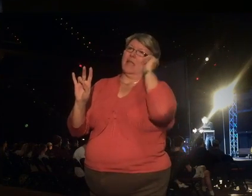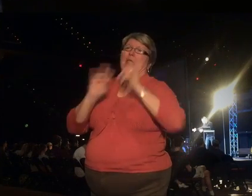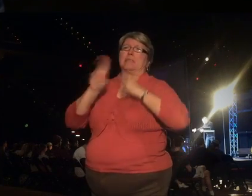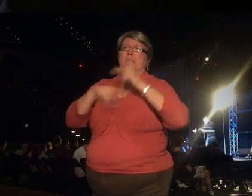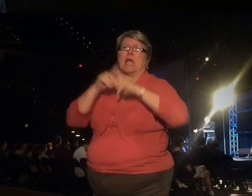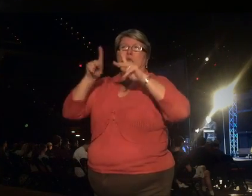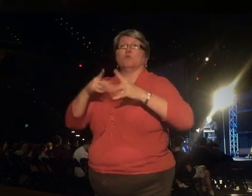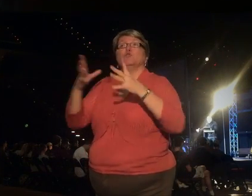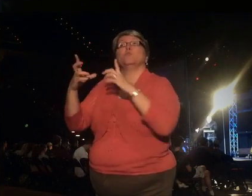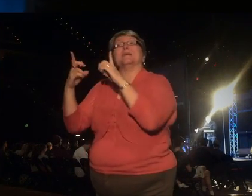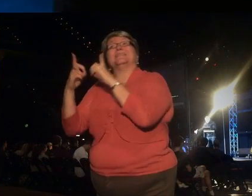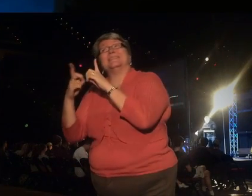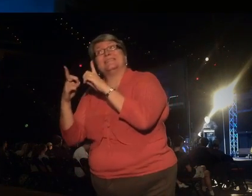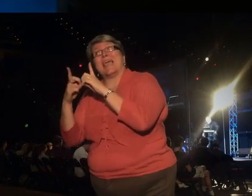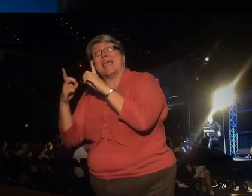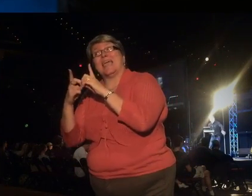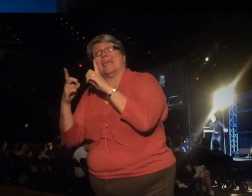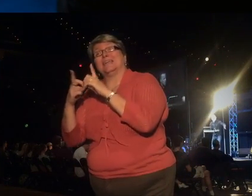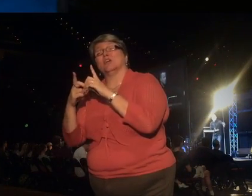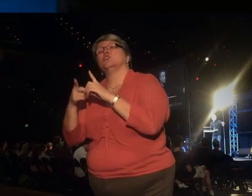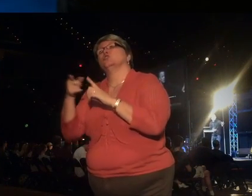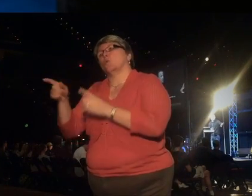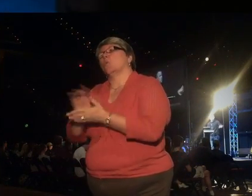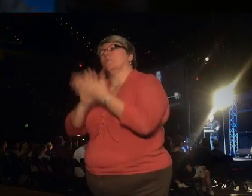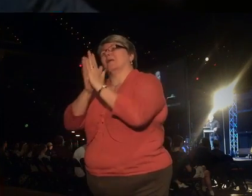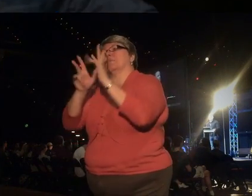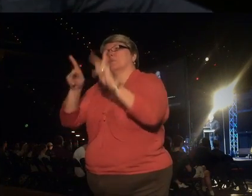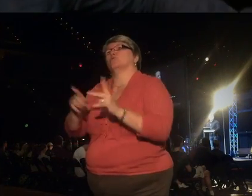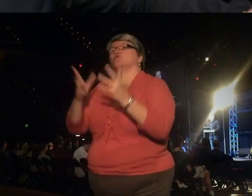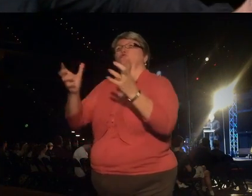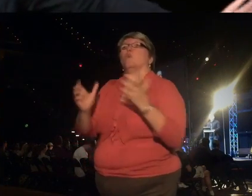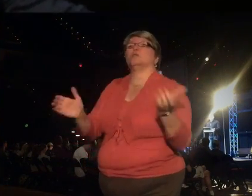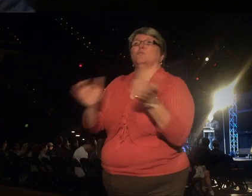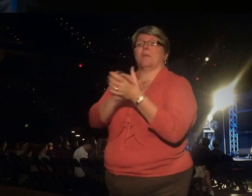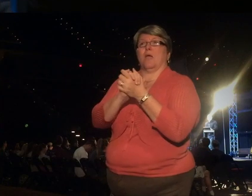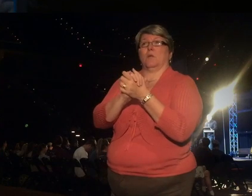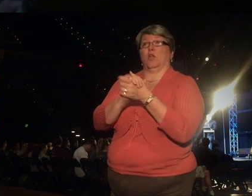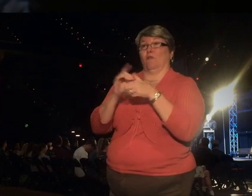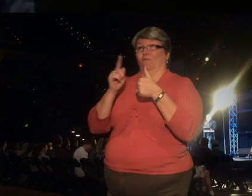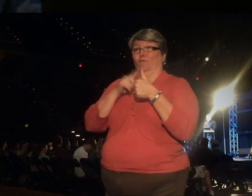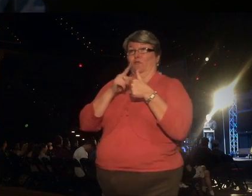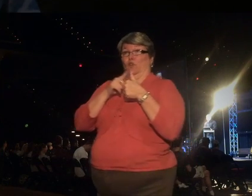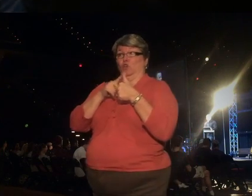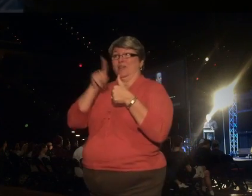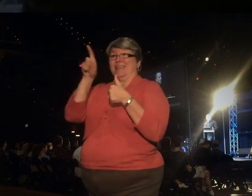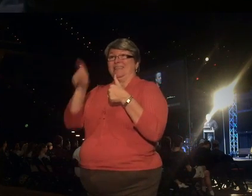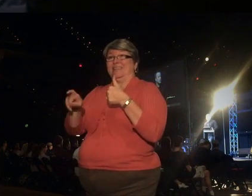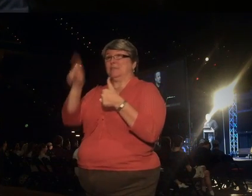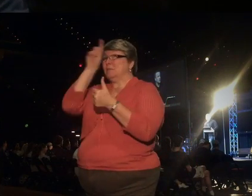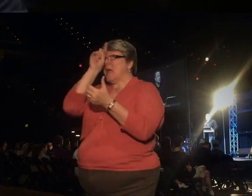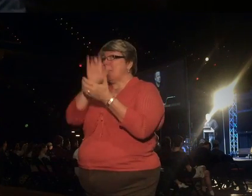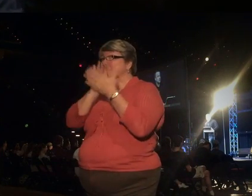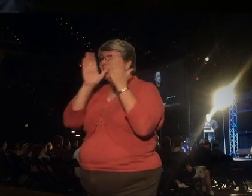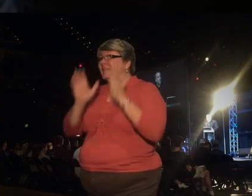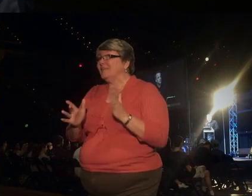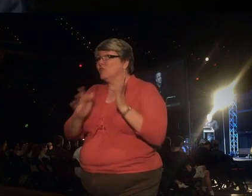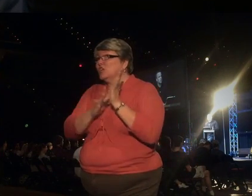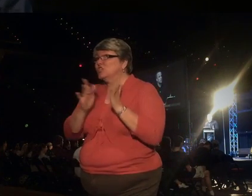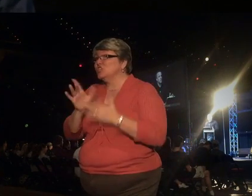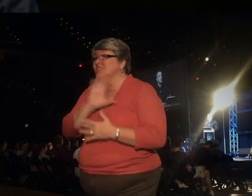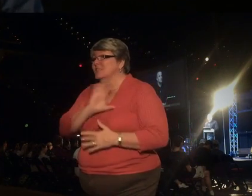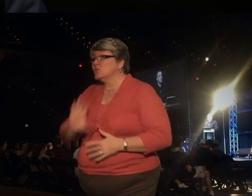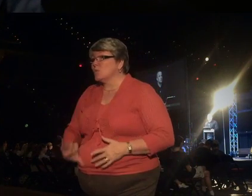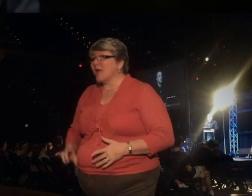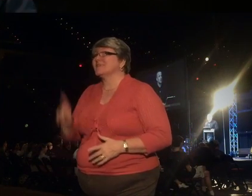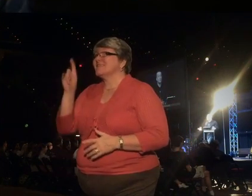you'd want to date in order to be the kind of person you want to marry. The first thing I would say is they need to be a believer in Jesus Christ, a believer